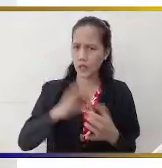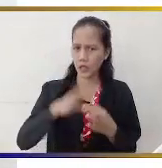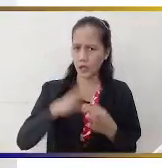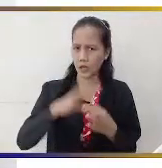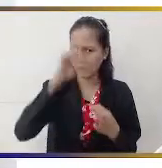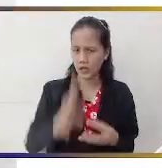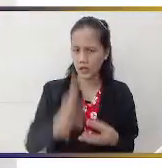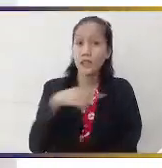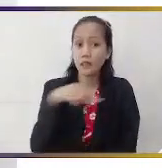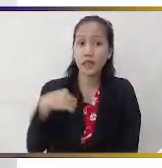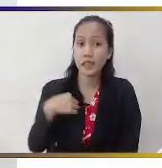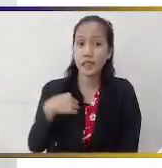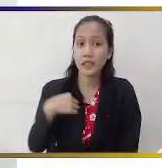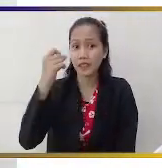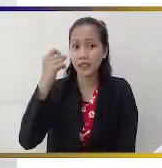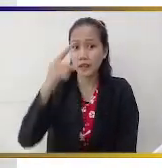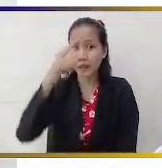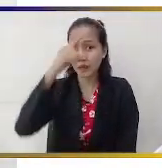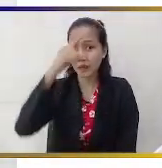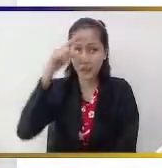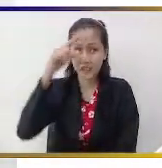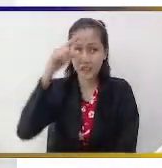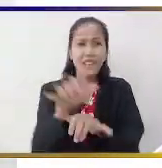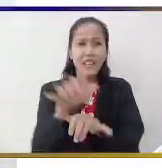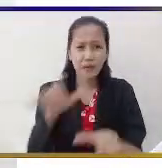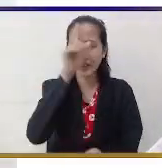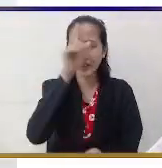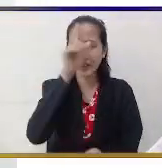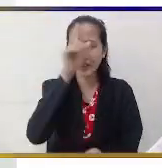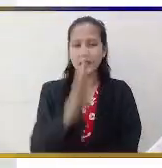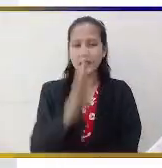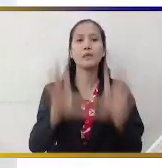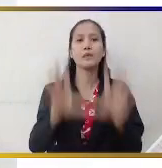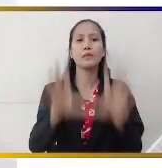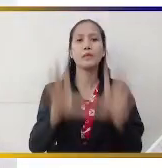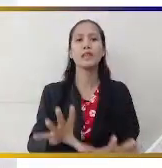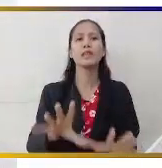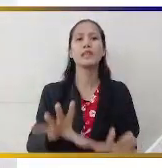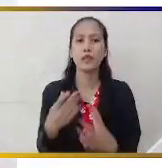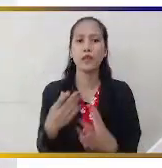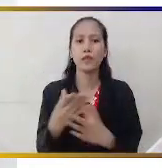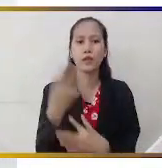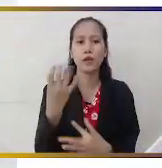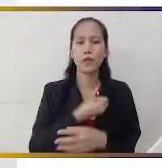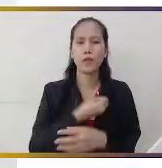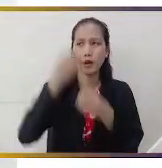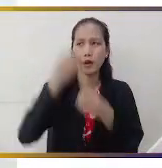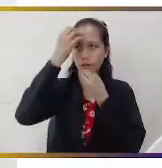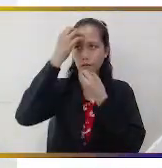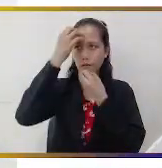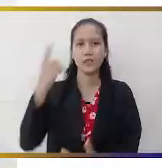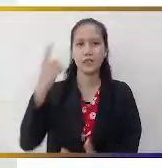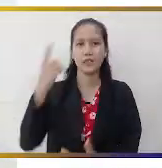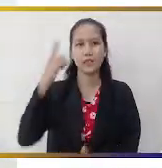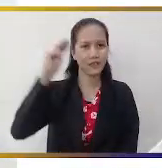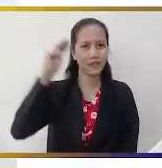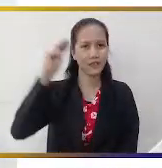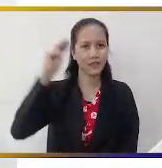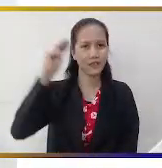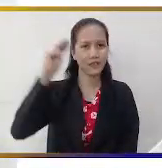off the blessing of their daddy. And I'm glad. Not only that, they're